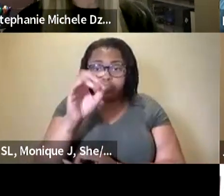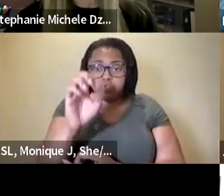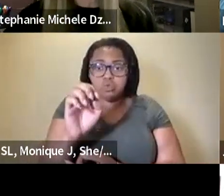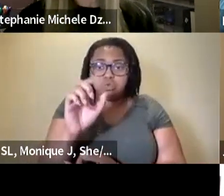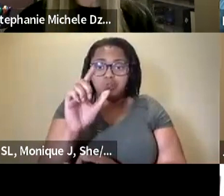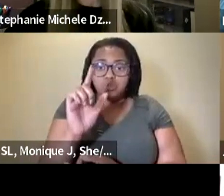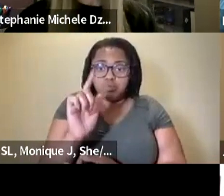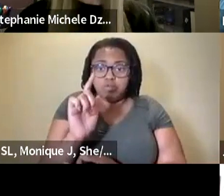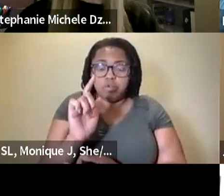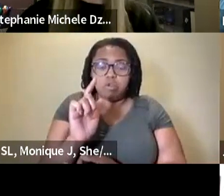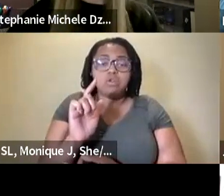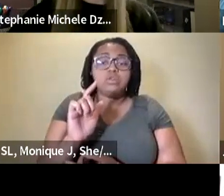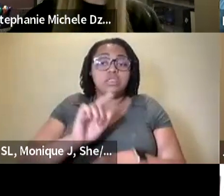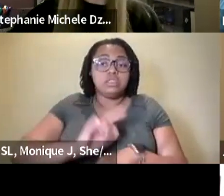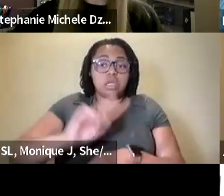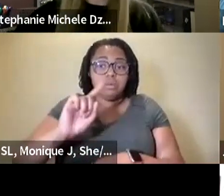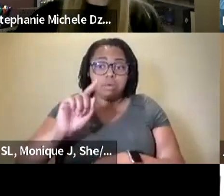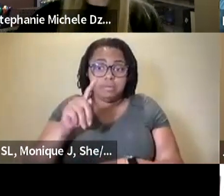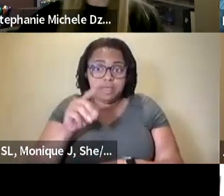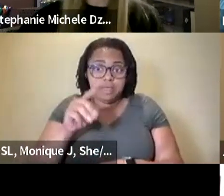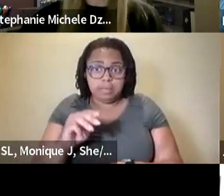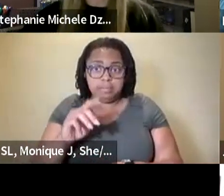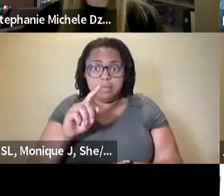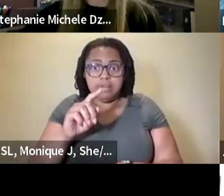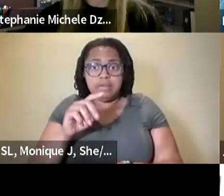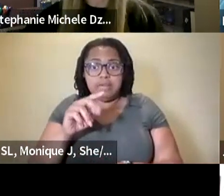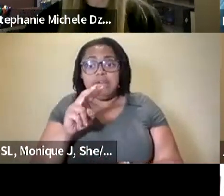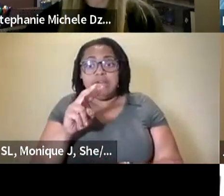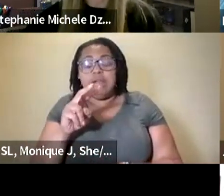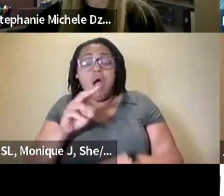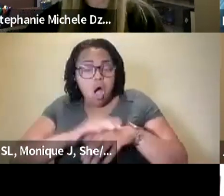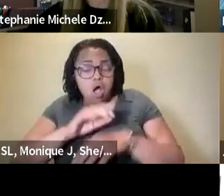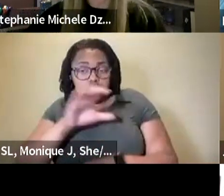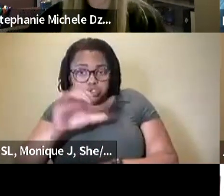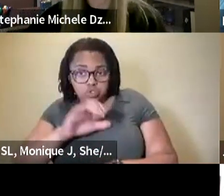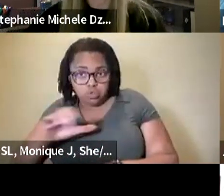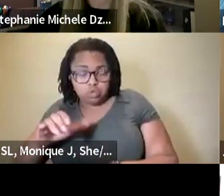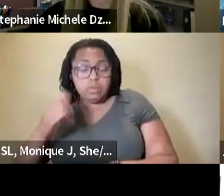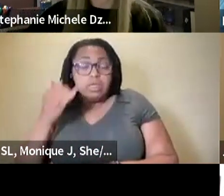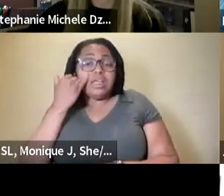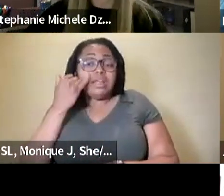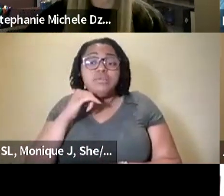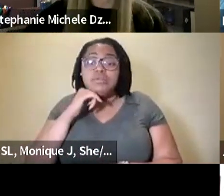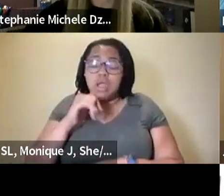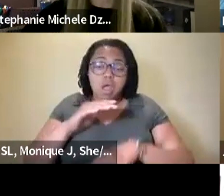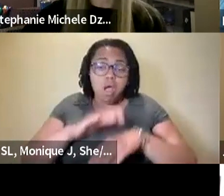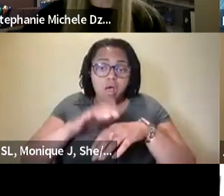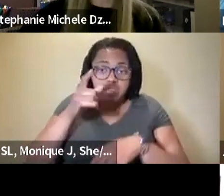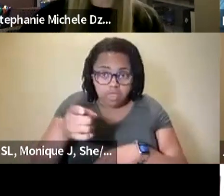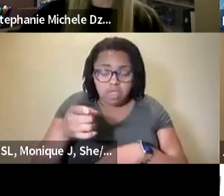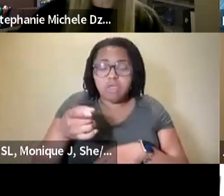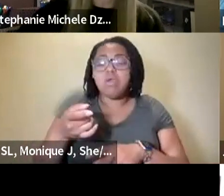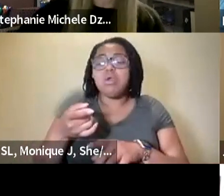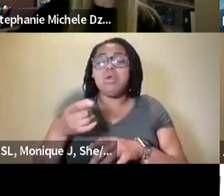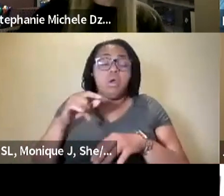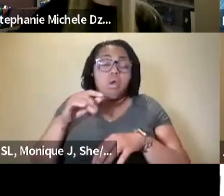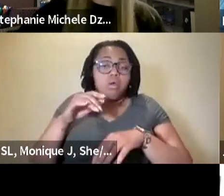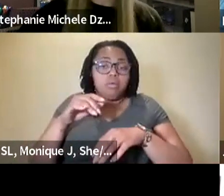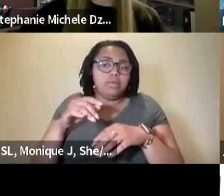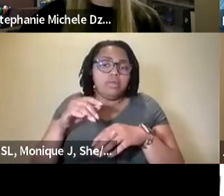1:00 p.m. via Zoom. If anybody that is not on that ad hoc committee would like to attend, please feel free to do